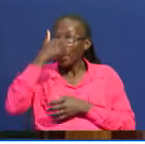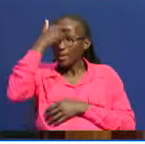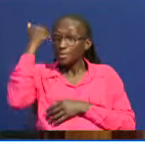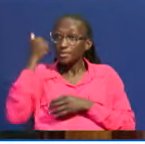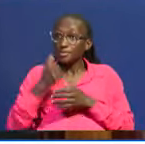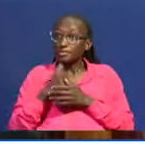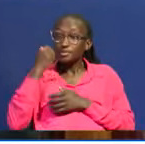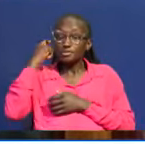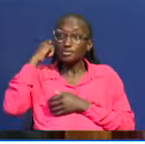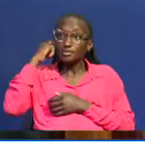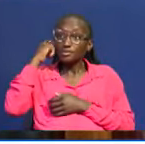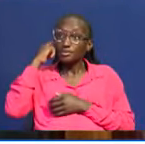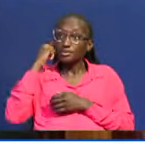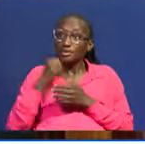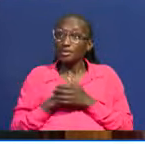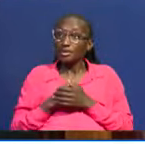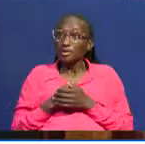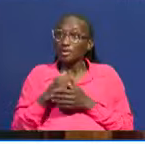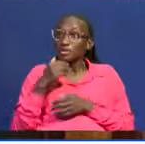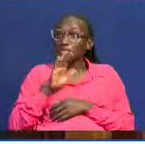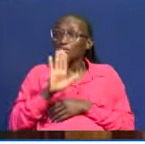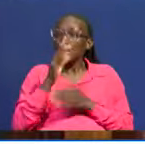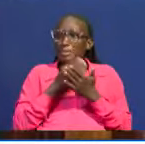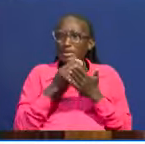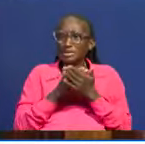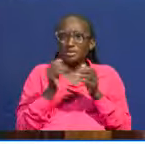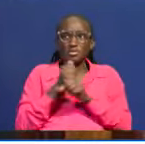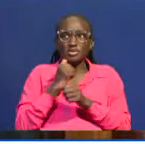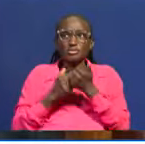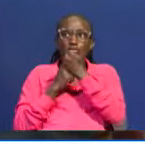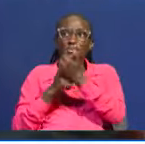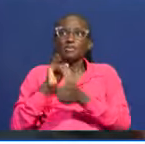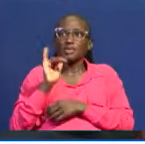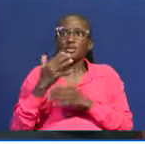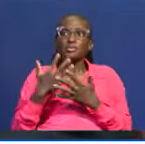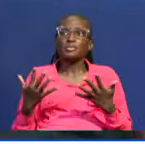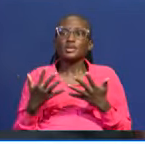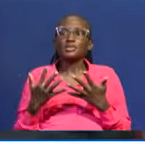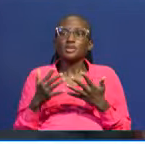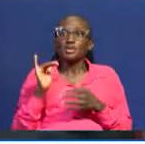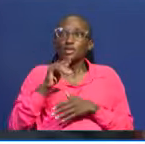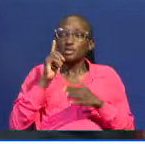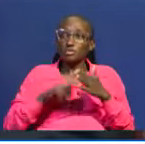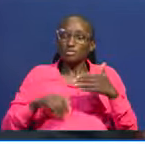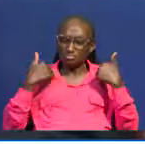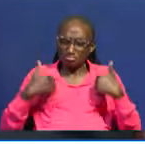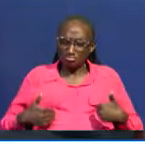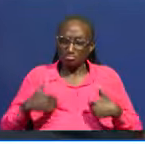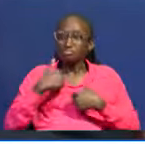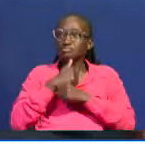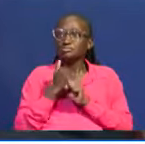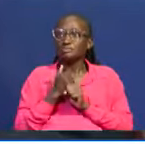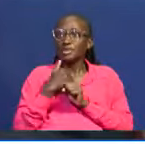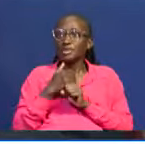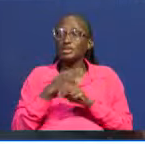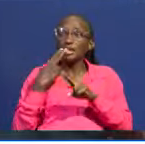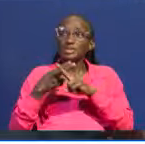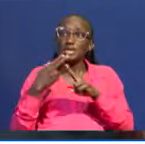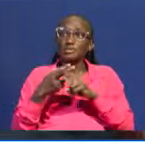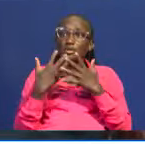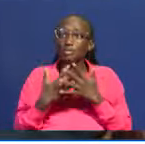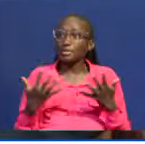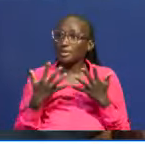Because as far as we know, your legitimate income cannot support this. That is what I have done. I have listed